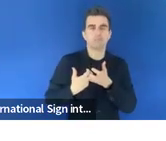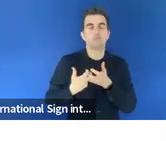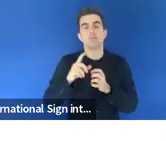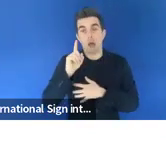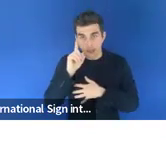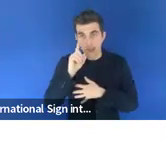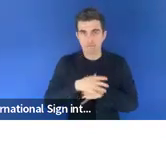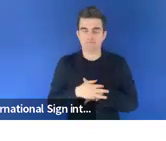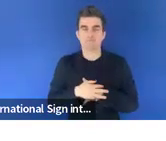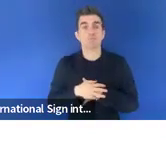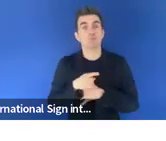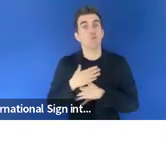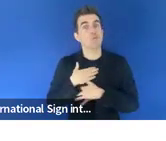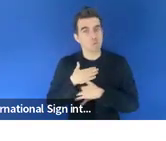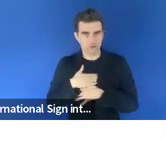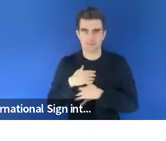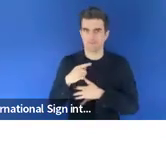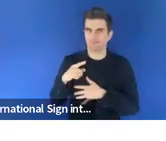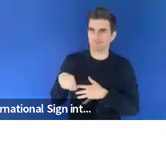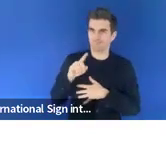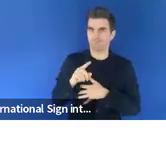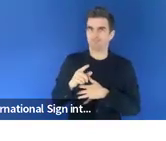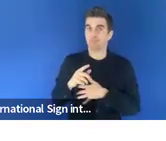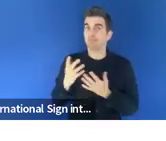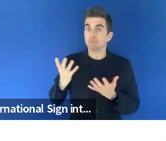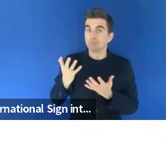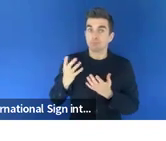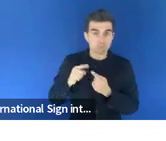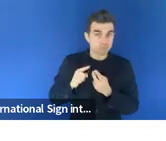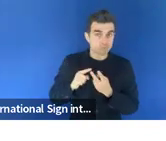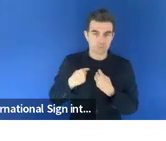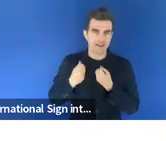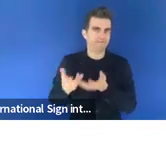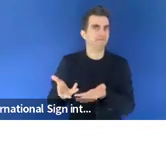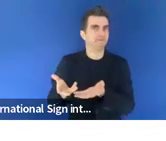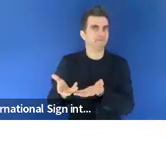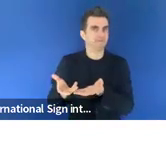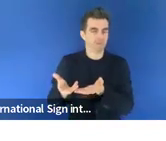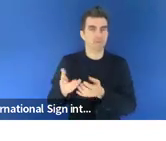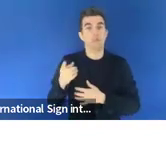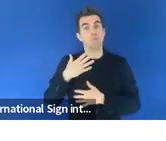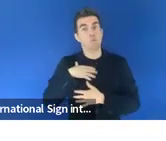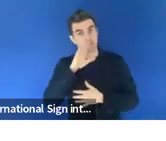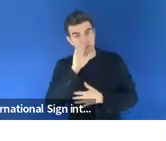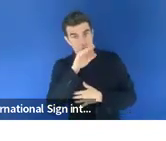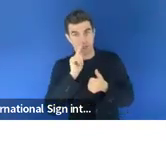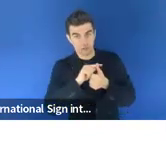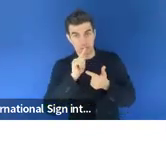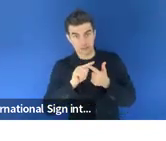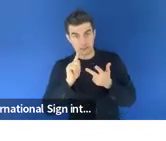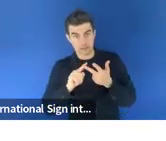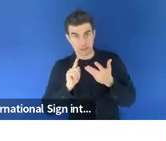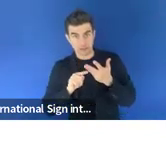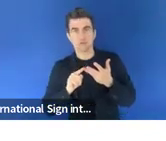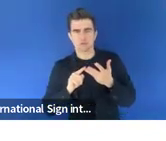asking you to kind of reinvent the wheel or to create something that's just not in the scope of your work, then don't worry about it. But let me give